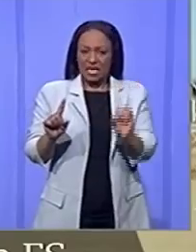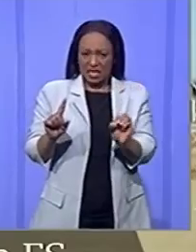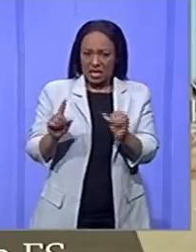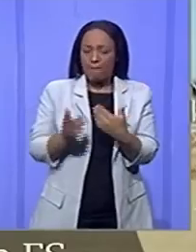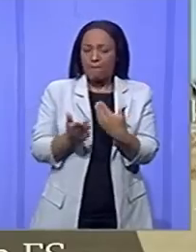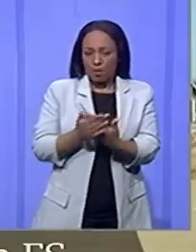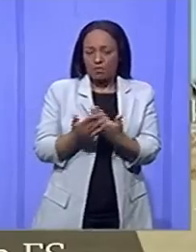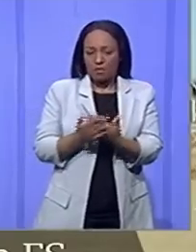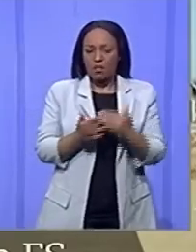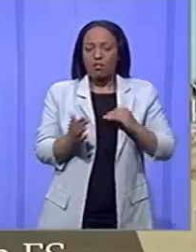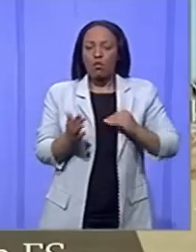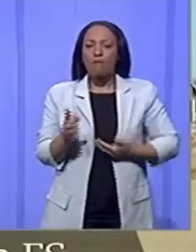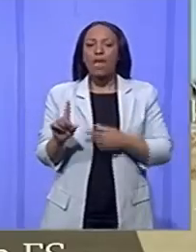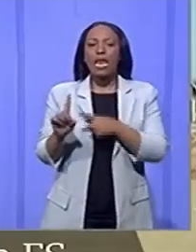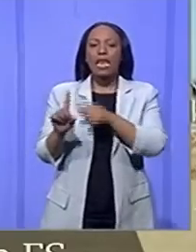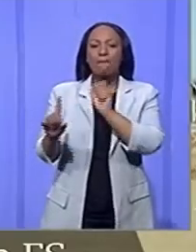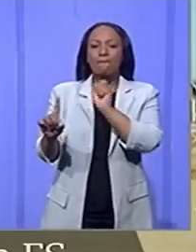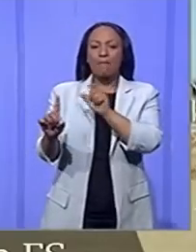o